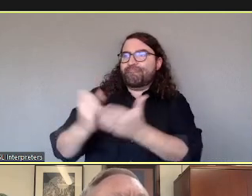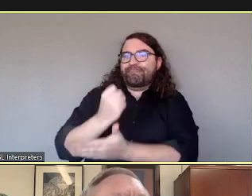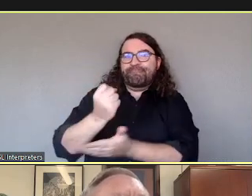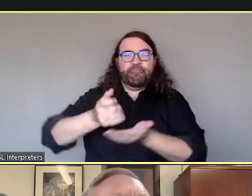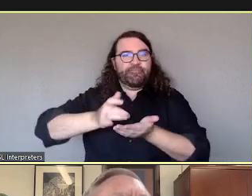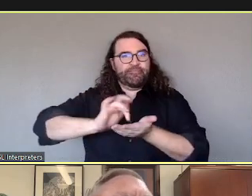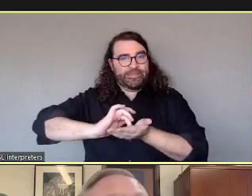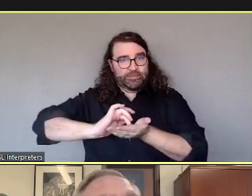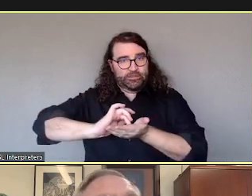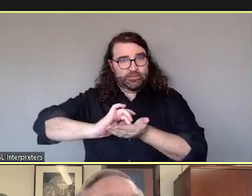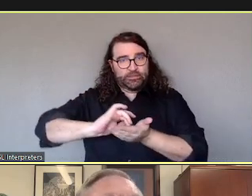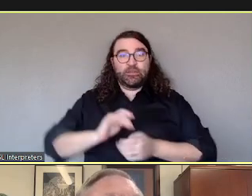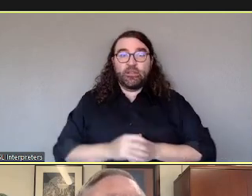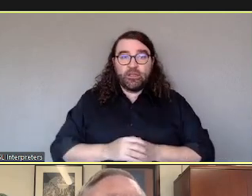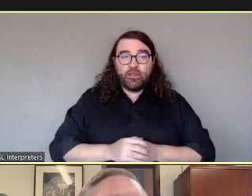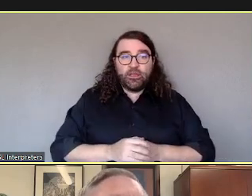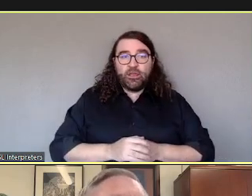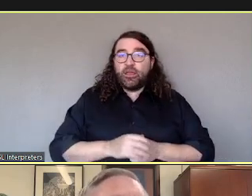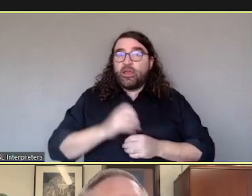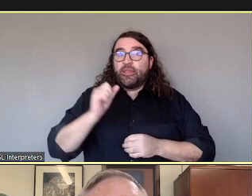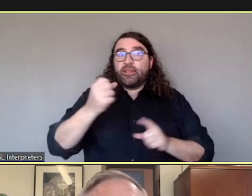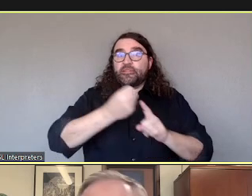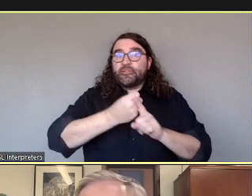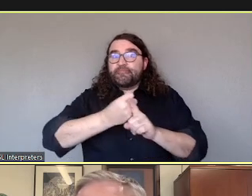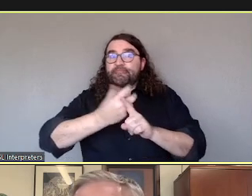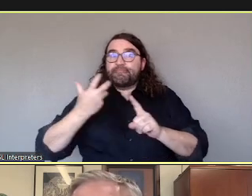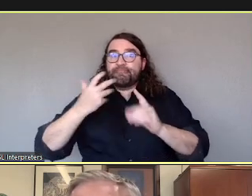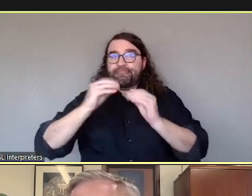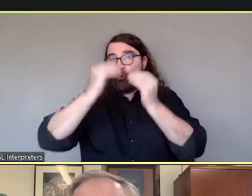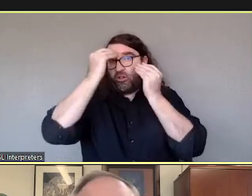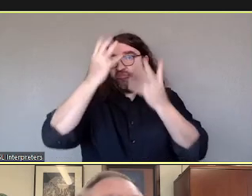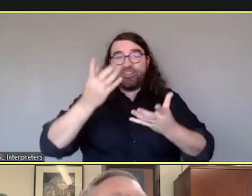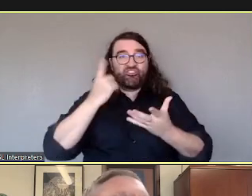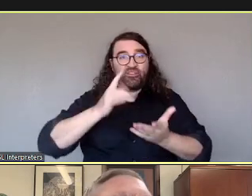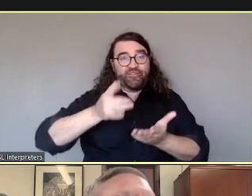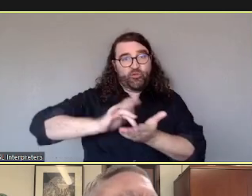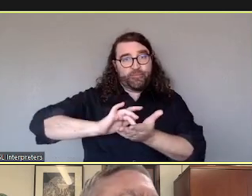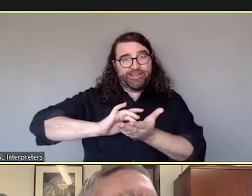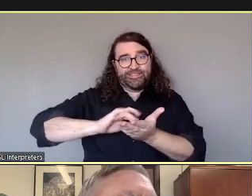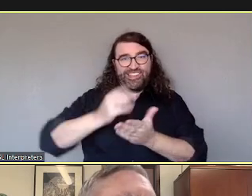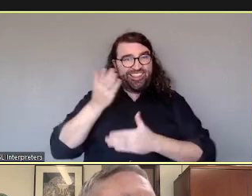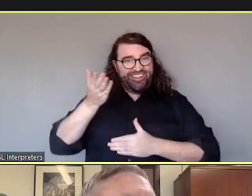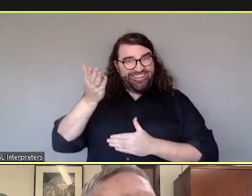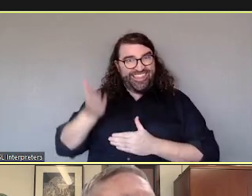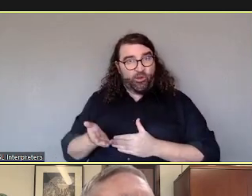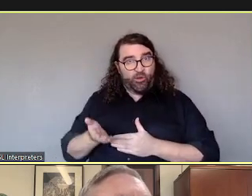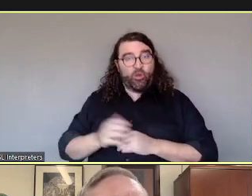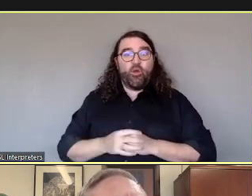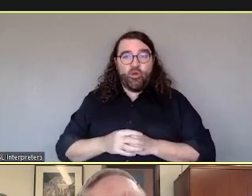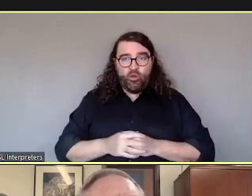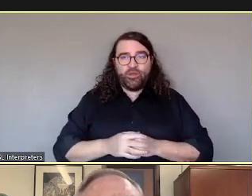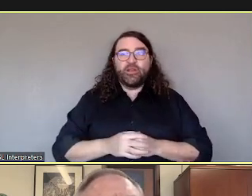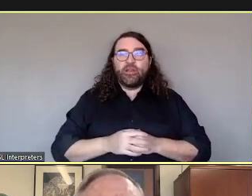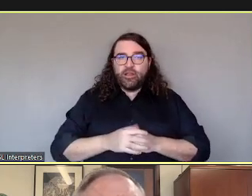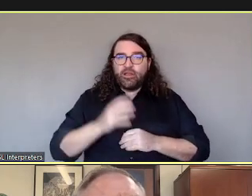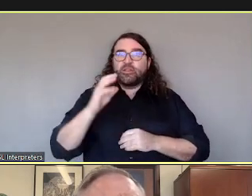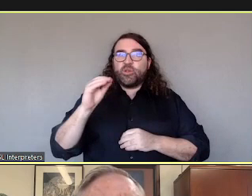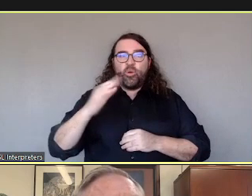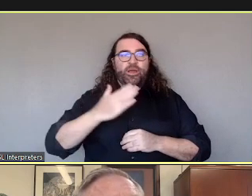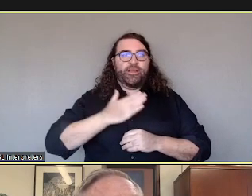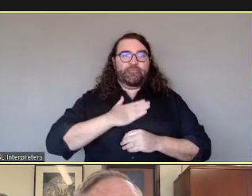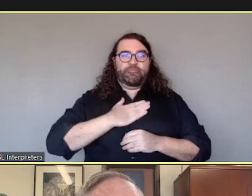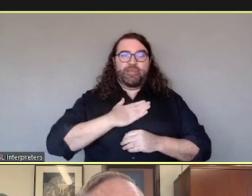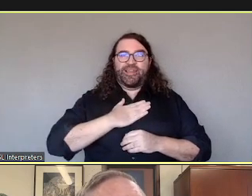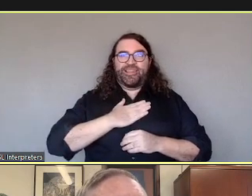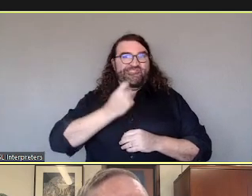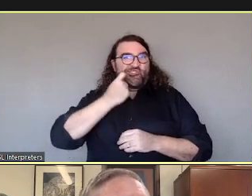want to mention there's more information about oral treatment right under that. I've gone over some of that today. And then my favorite